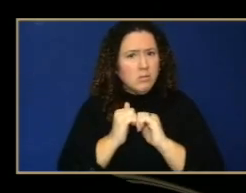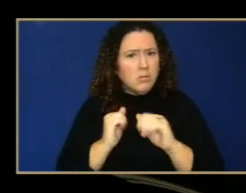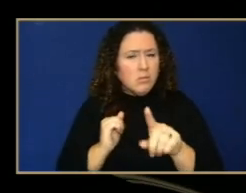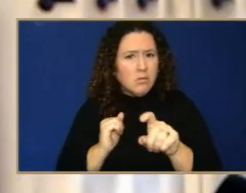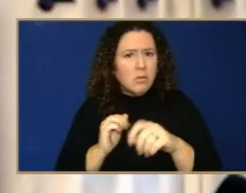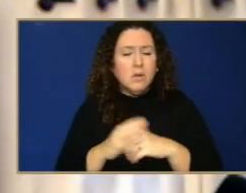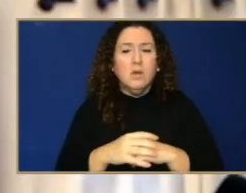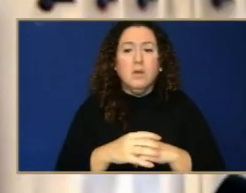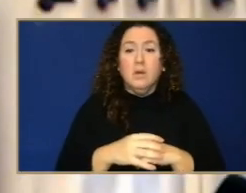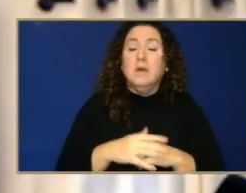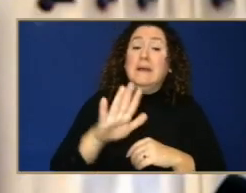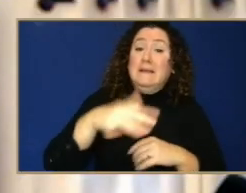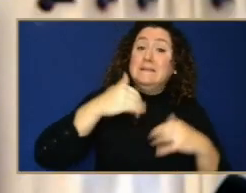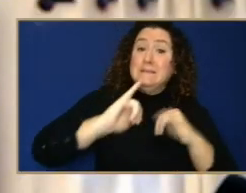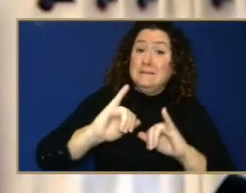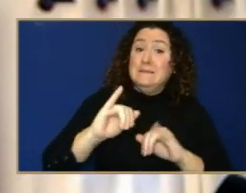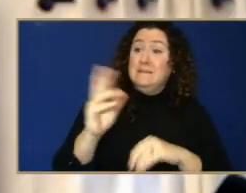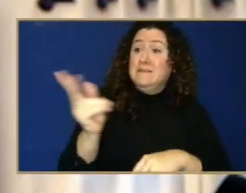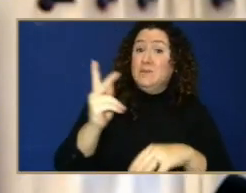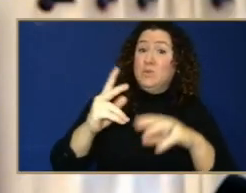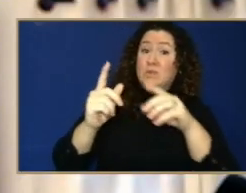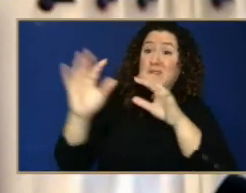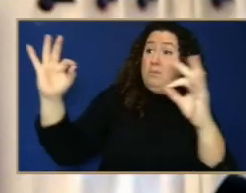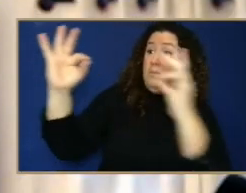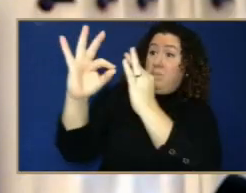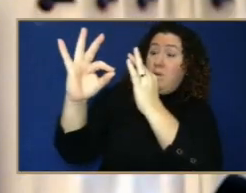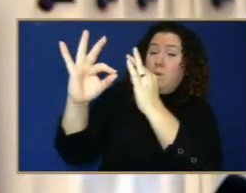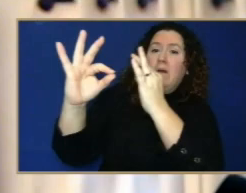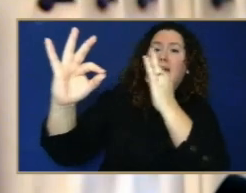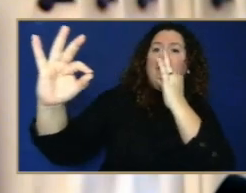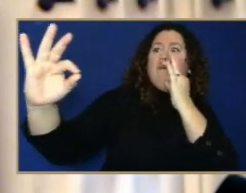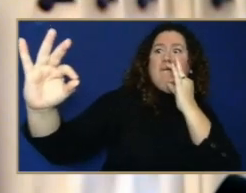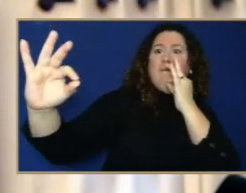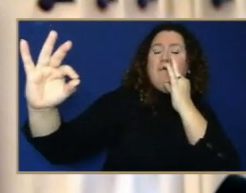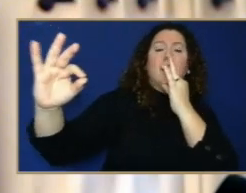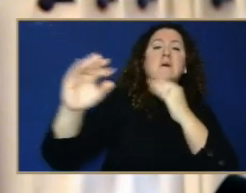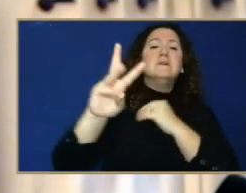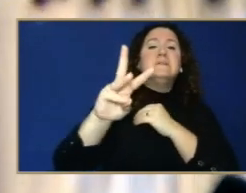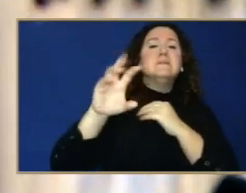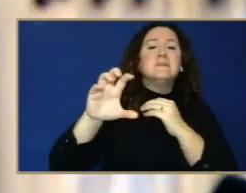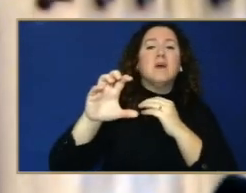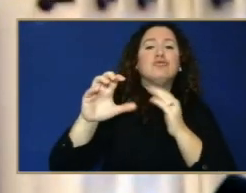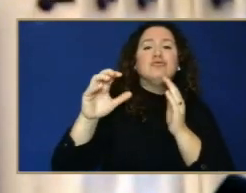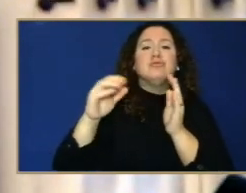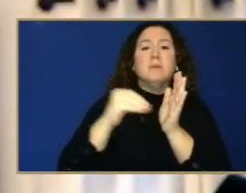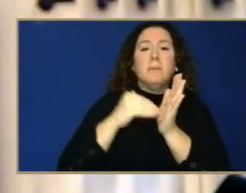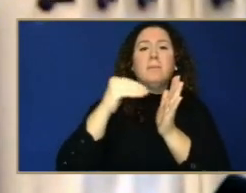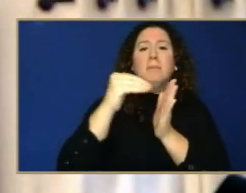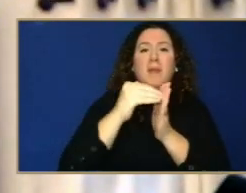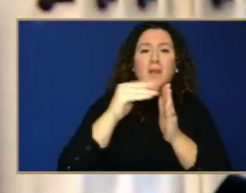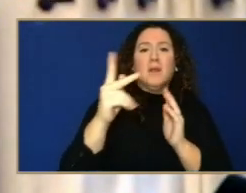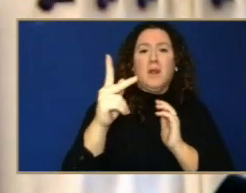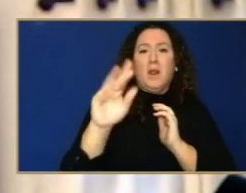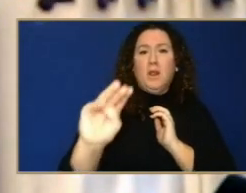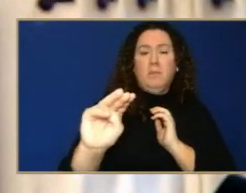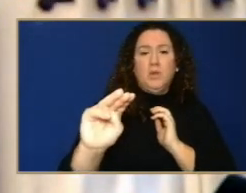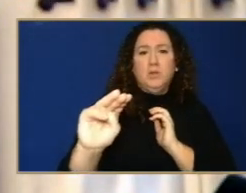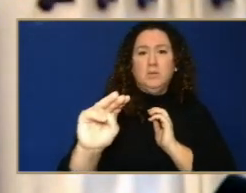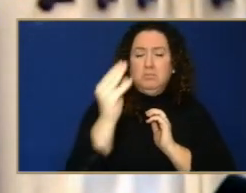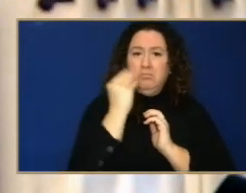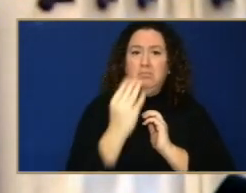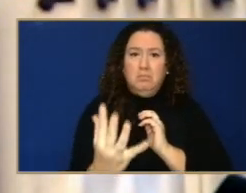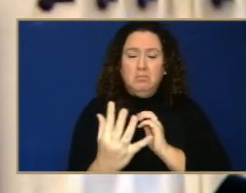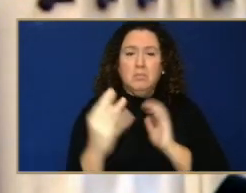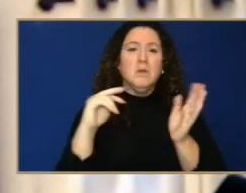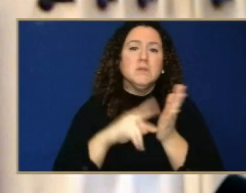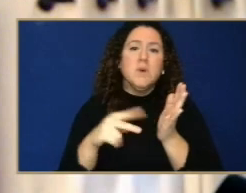from each other. So there's very little influence between them. They're not, for instance, the gravity of Jupiter is not affecting the gravity of Saturn in any unusual